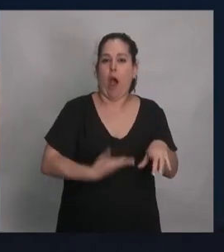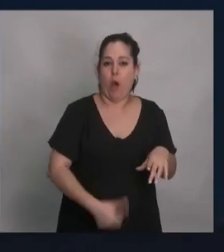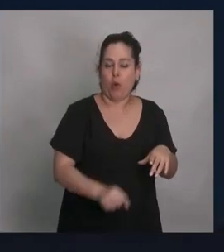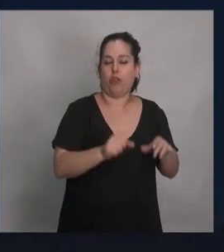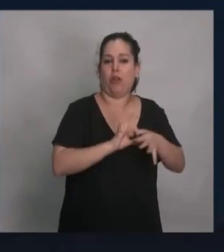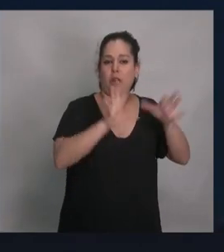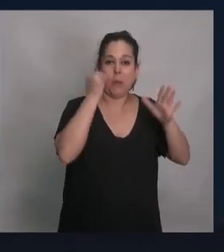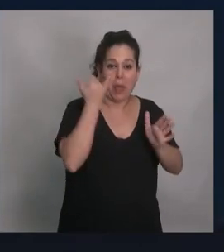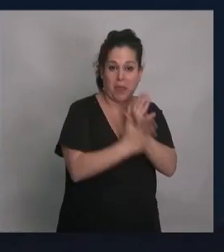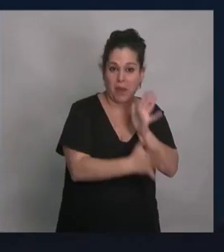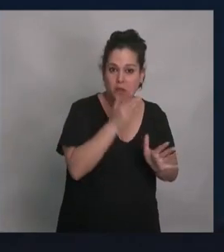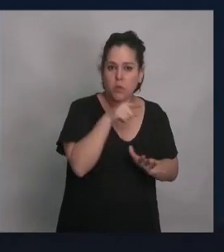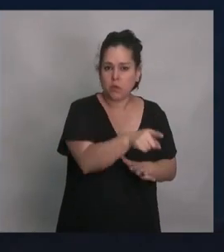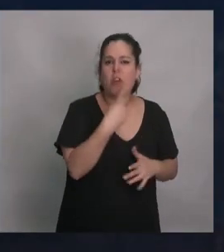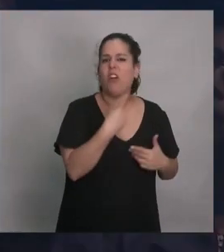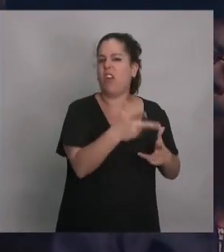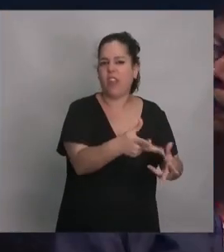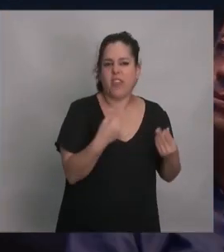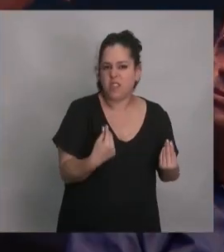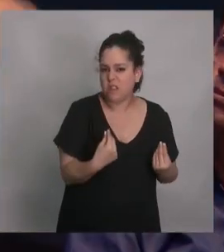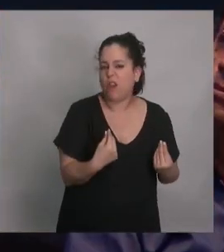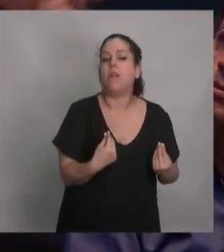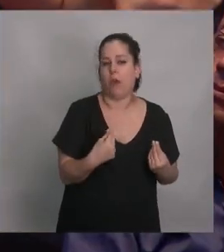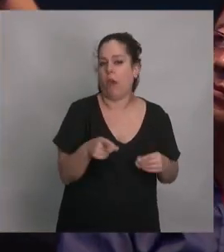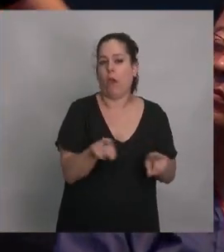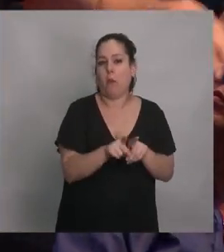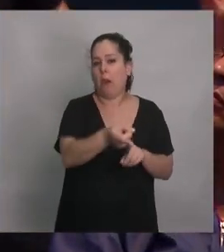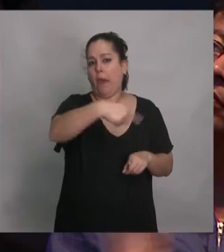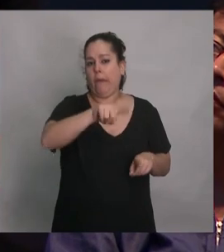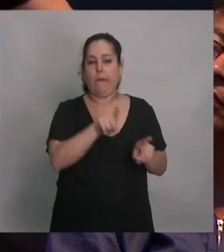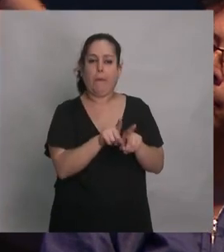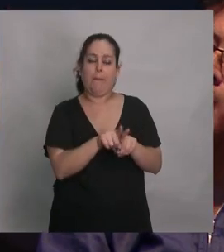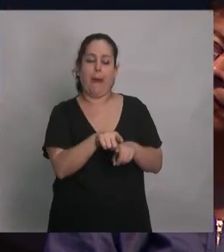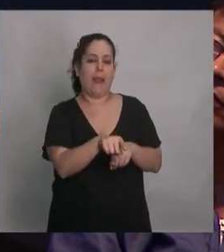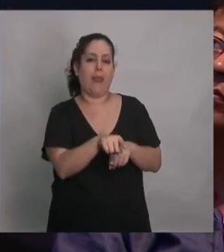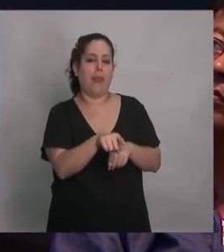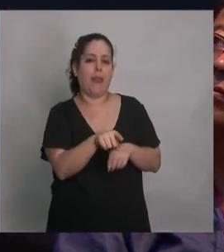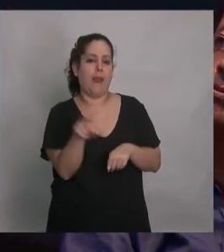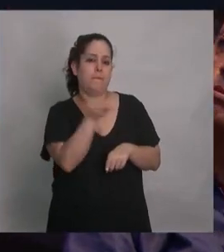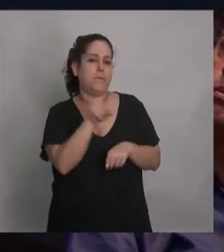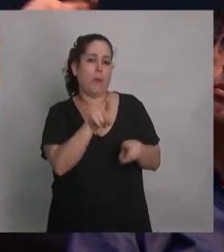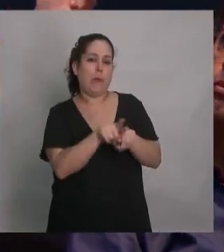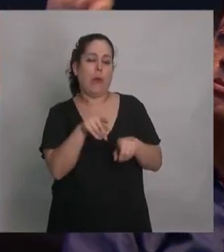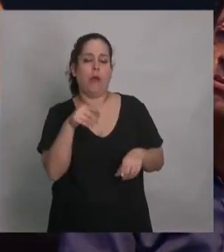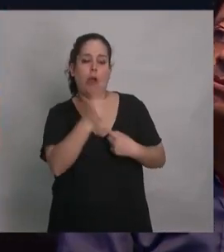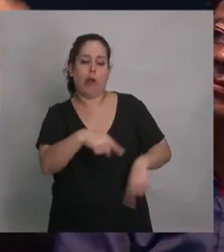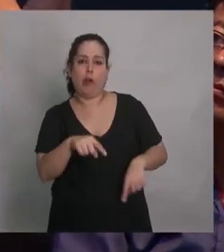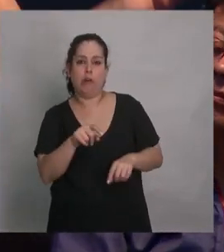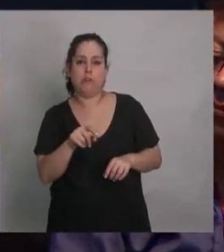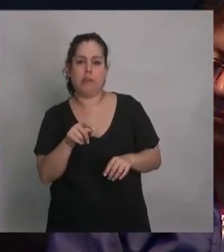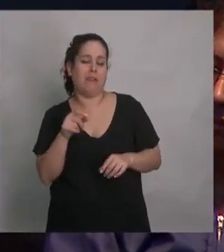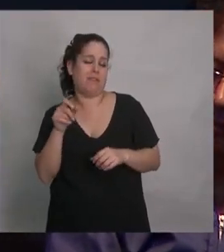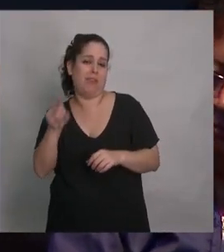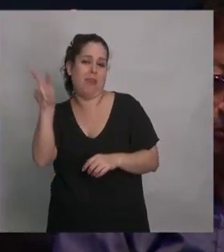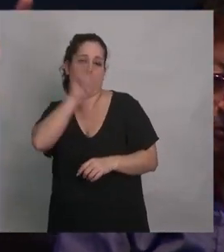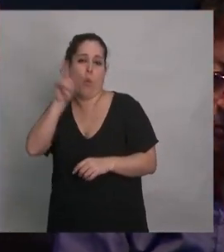saying is that they are going to hide, not to much they say, they are going hide down nothing, the struggle of women, the agenda of